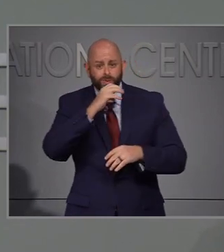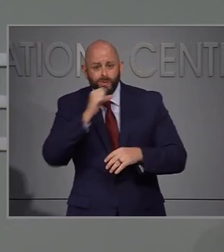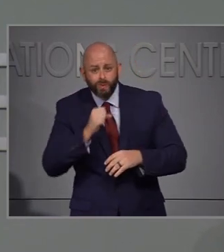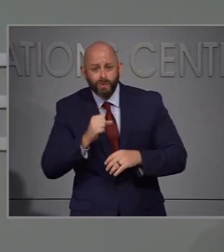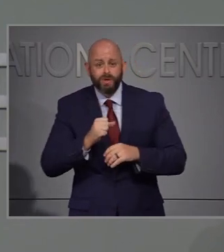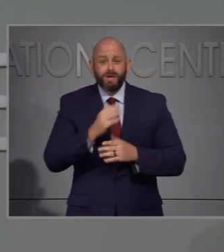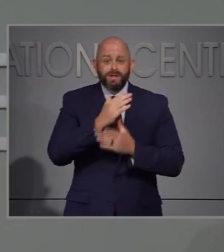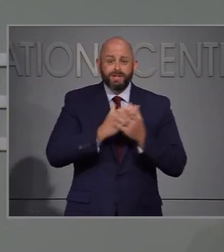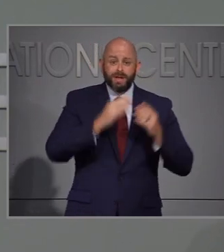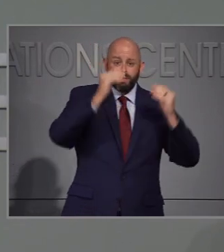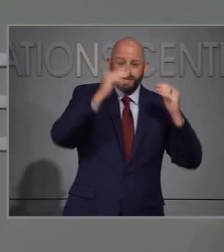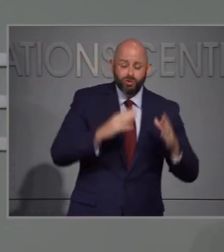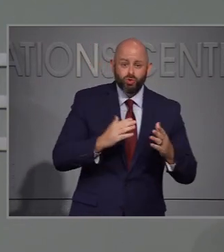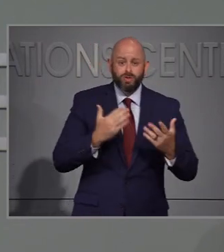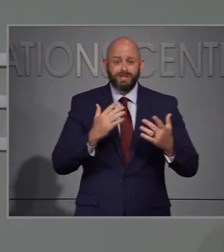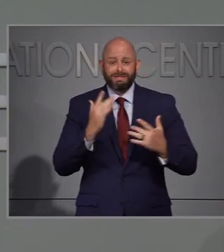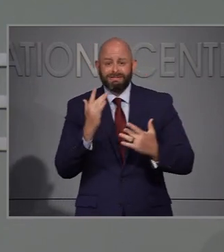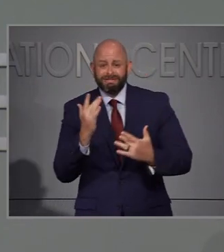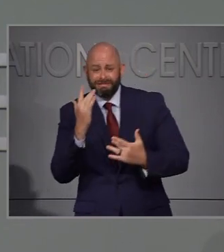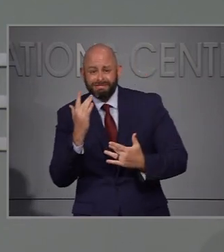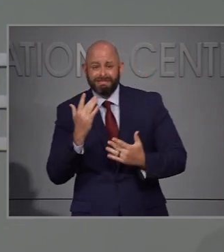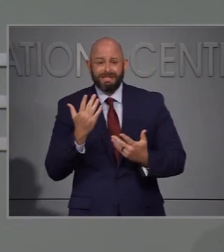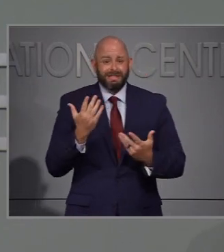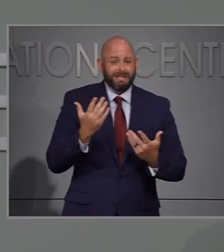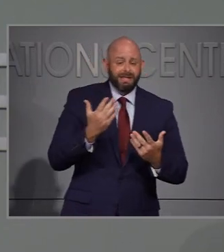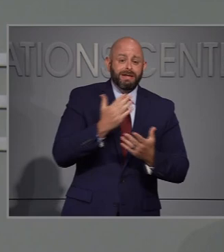of their family who are vulnerable.